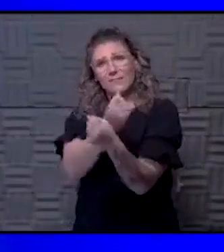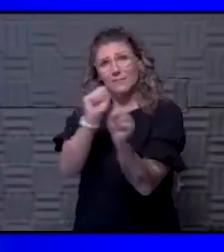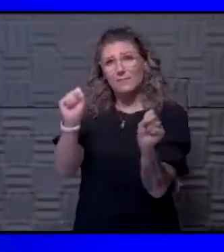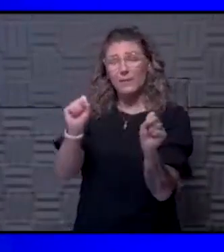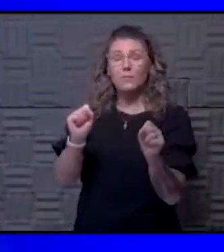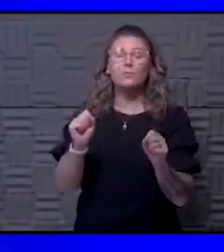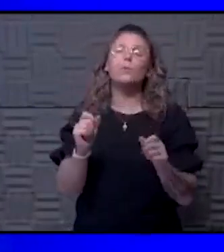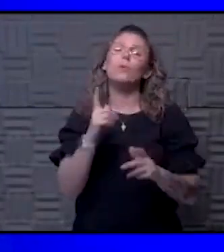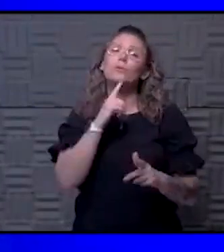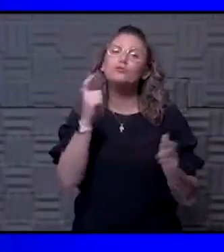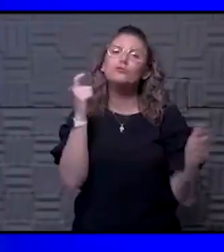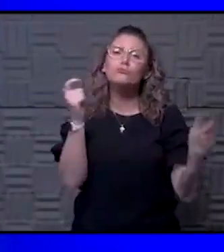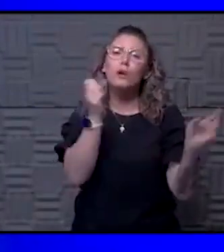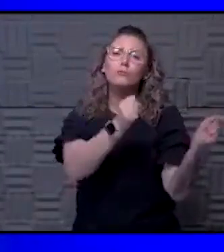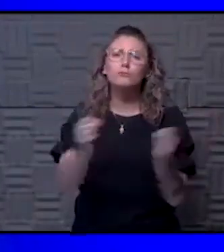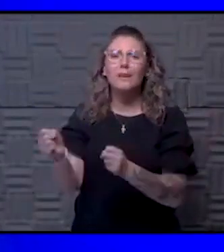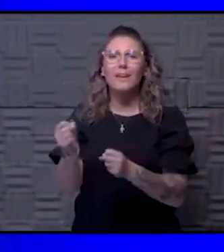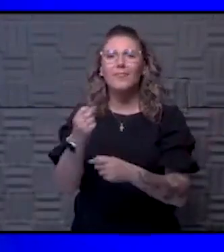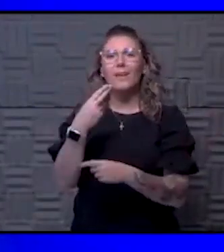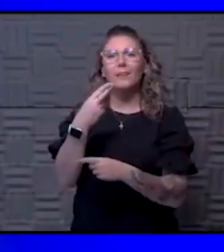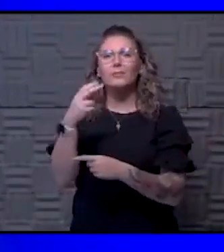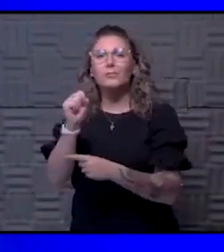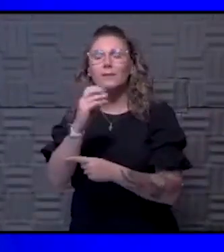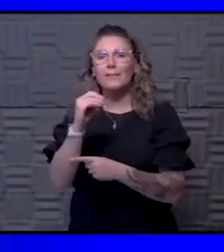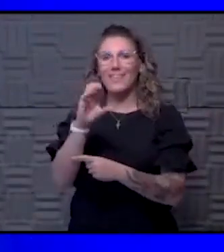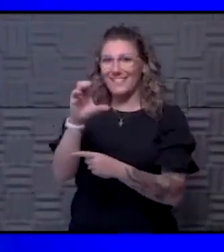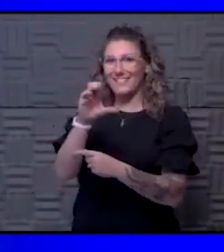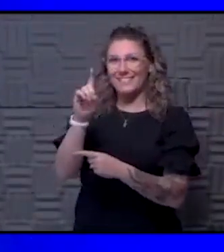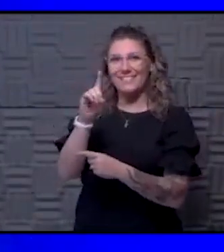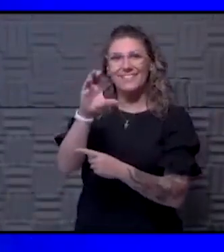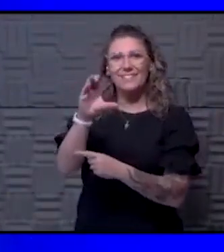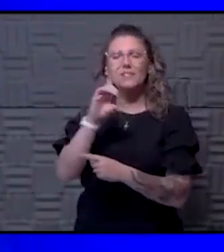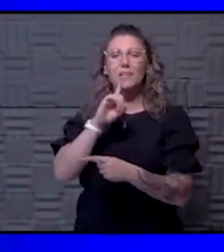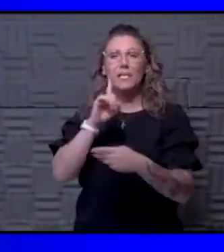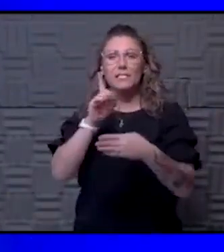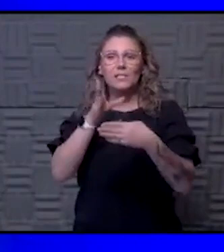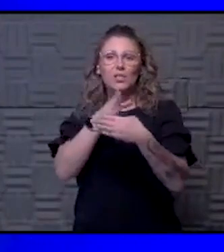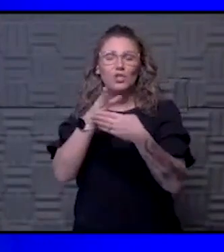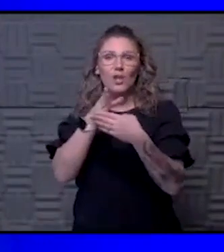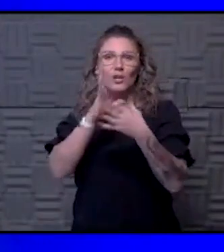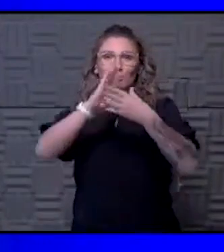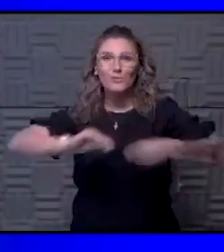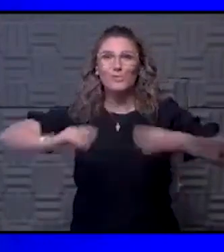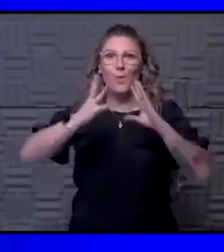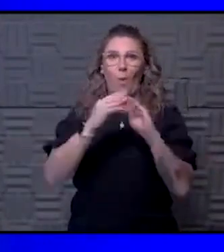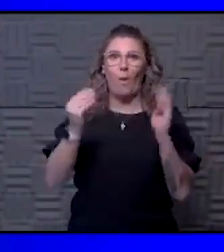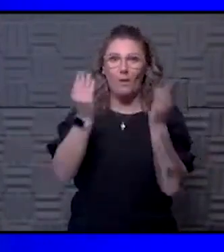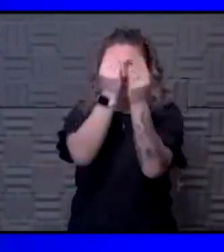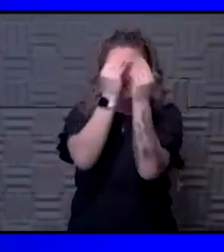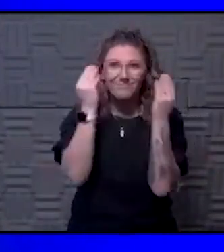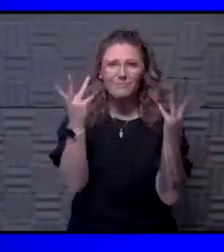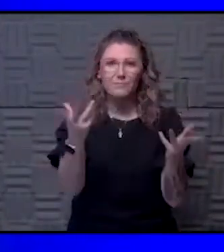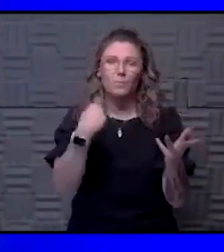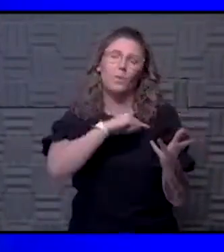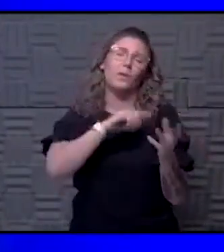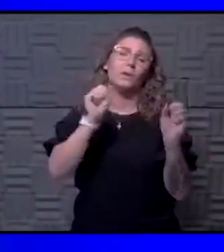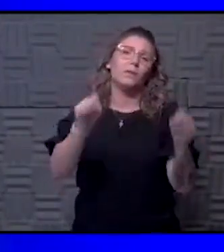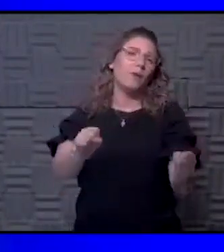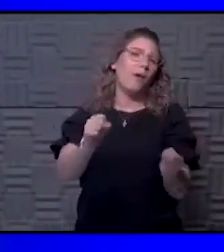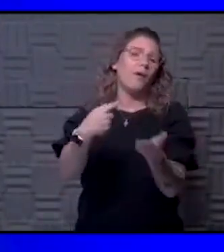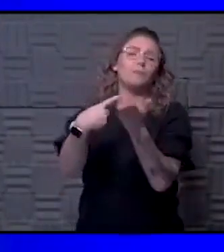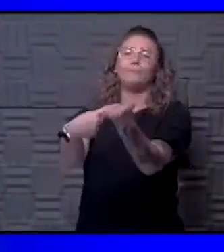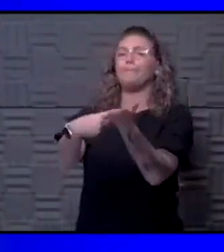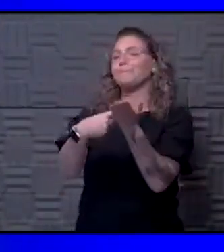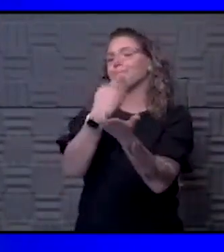we talk about at HHS and CDC is this shared stories. So we can talk to people about the evidence.